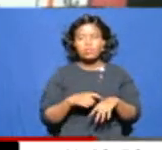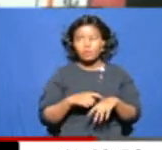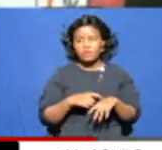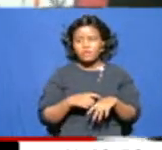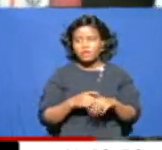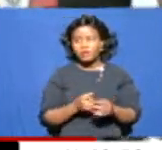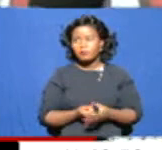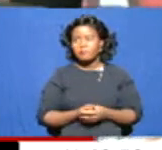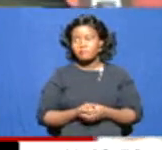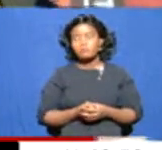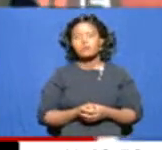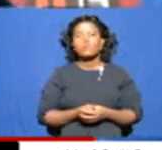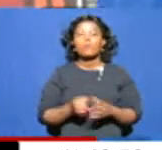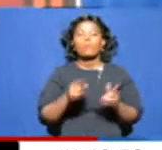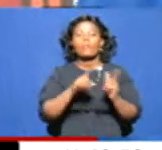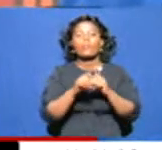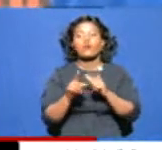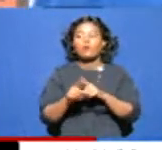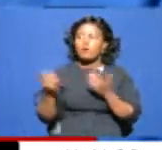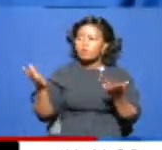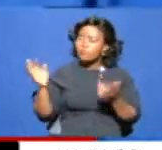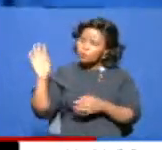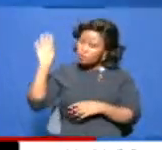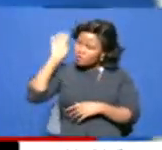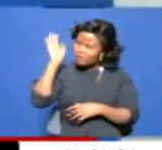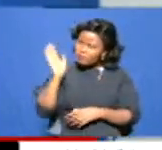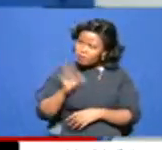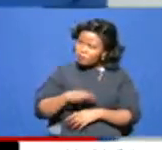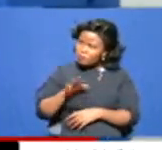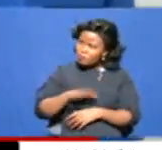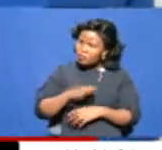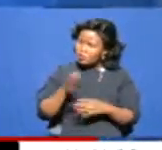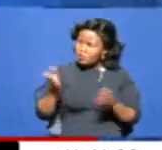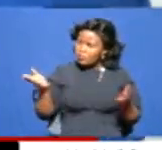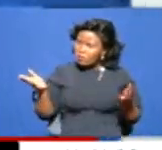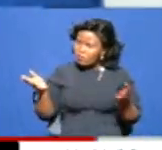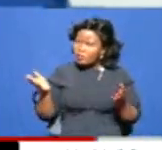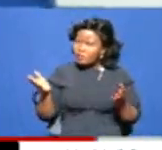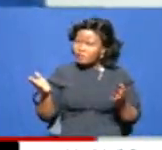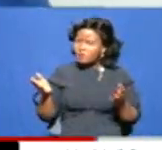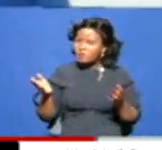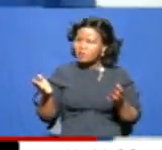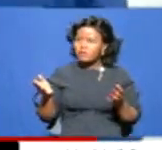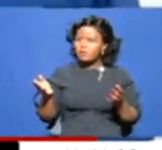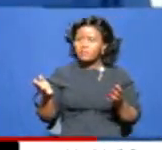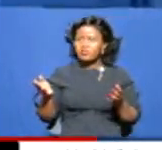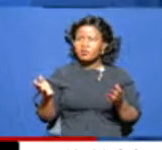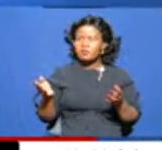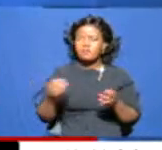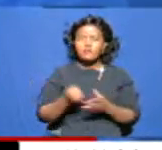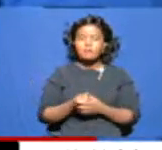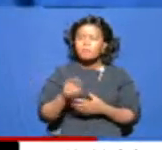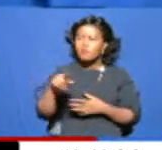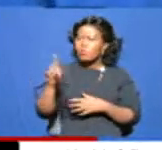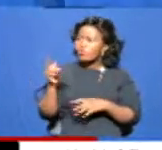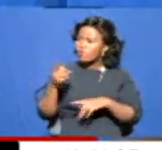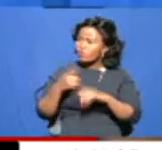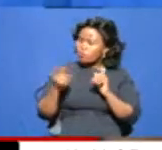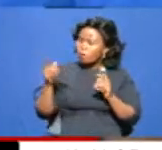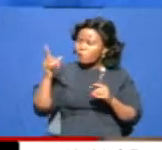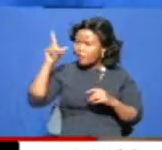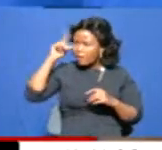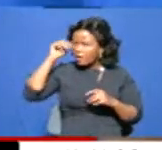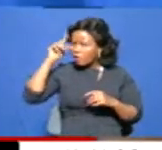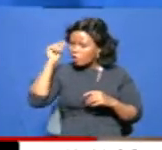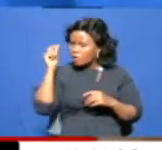Let's also get to hear from Madam Jilo. I mean, don't go away. I'll just move in here. Jilo, you're from the coast, and when you look at the